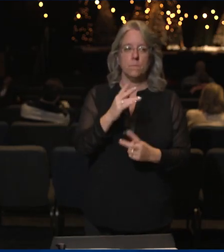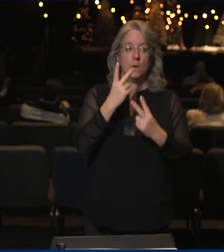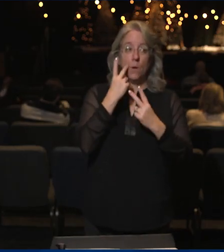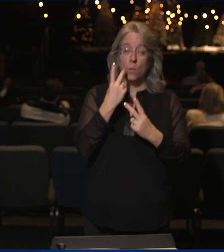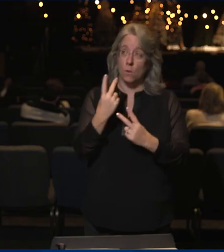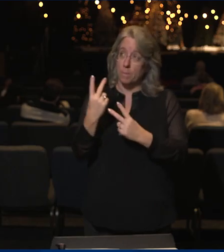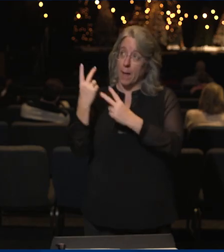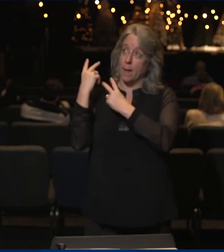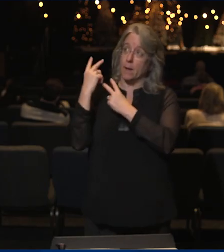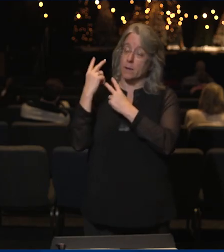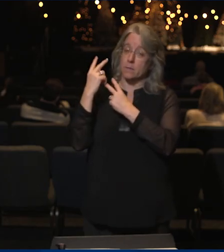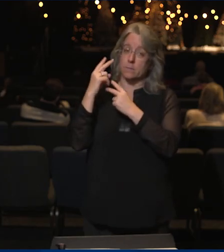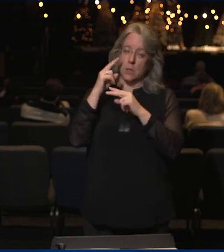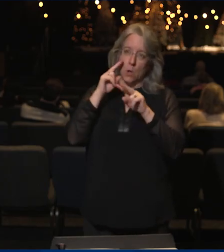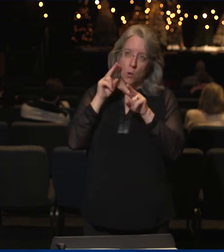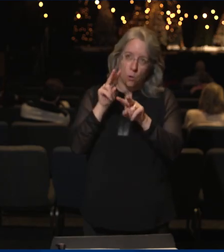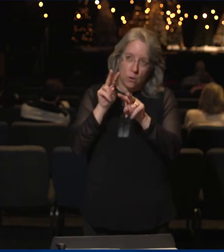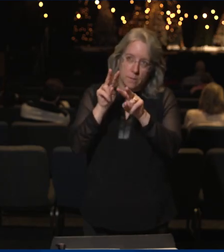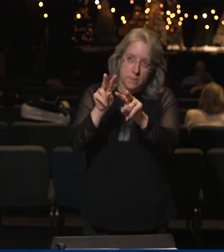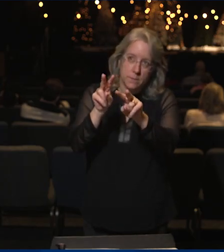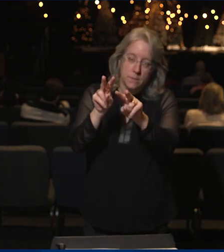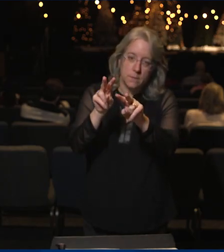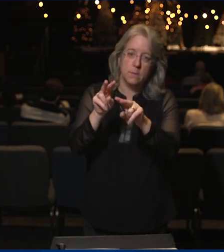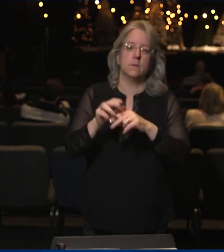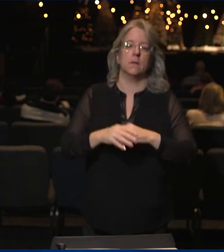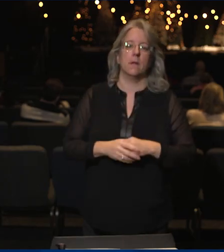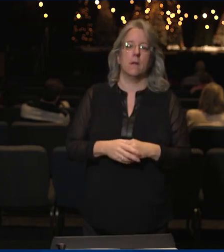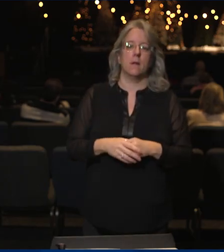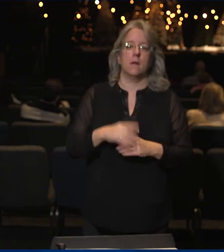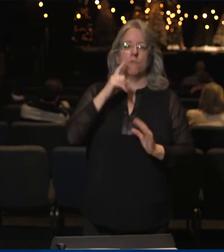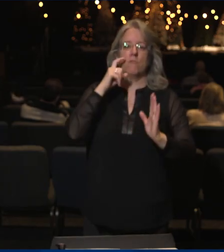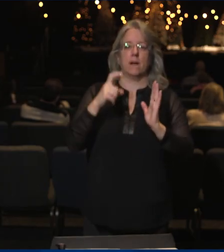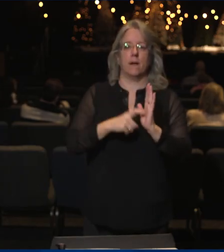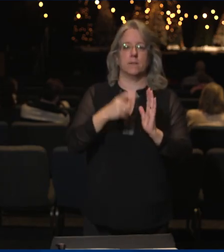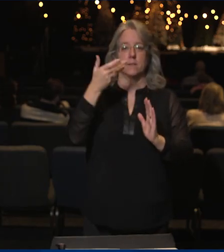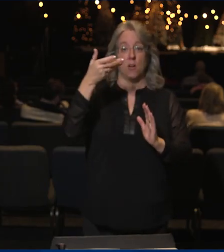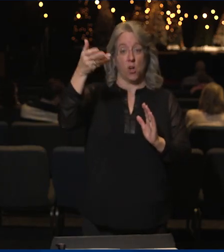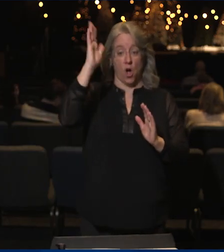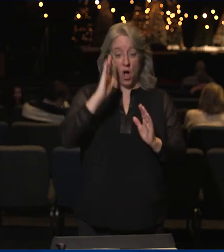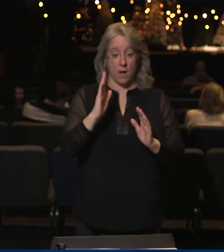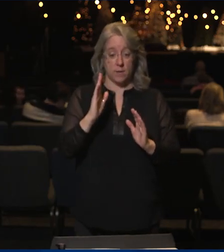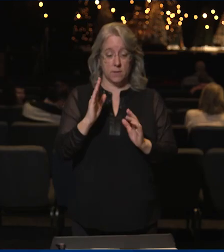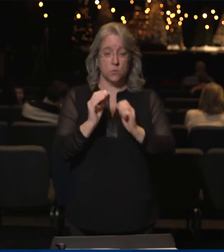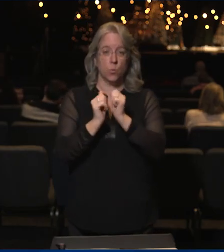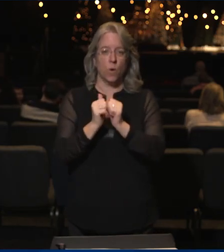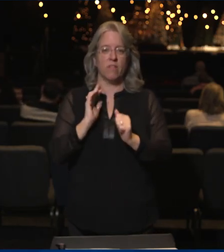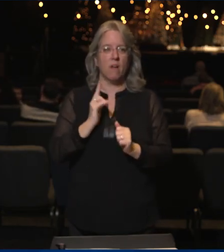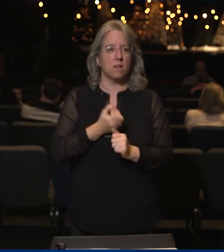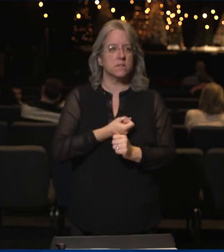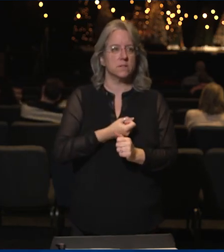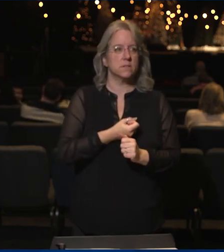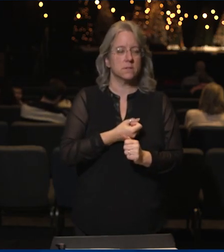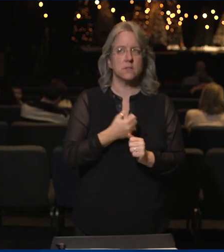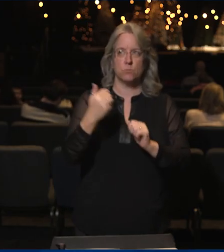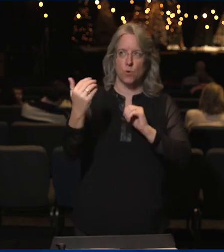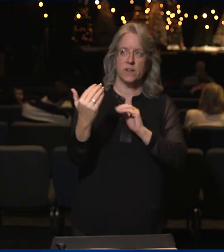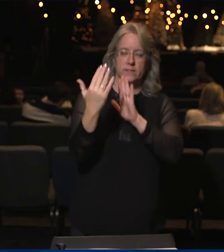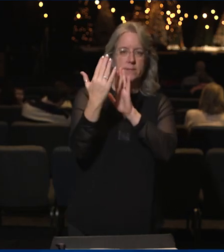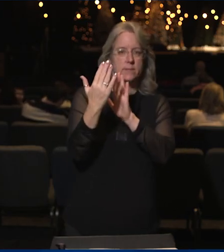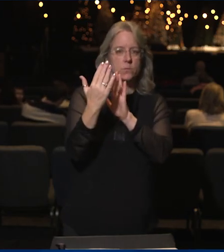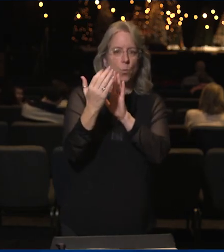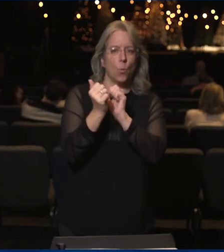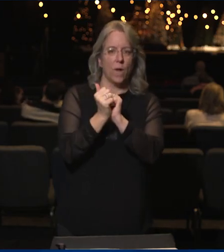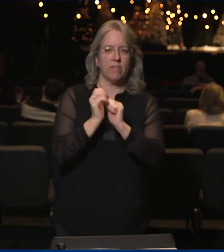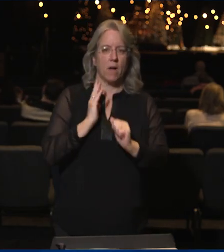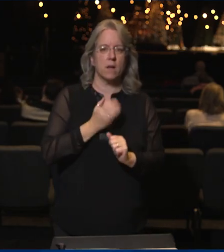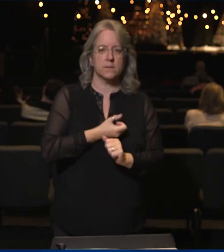look forward and recognize that God has been present to us and he's been present to you.